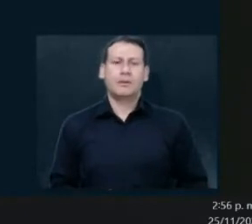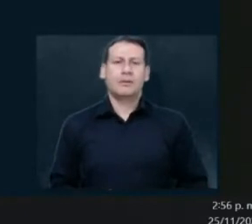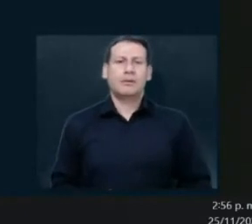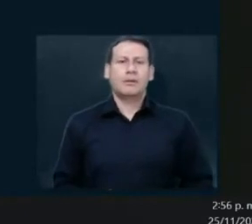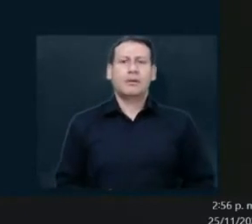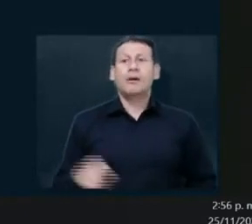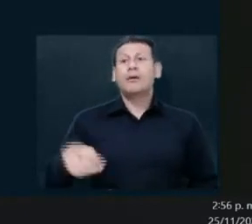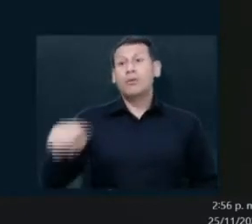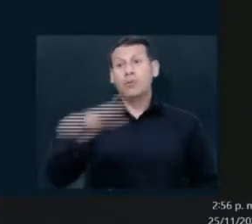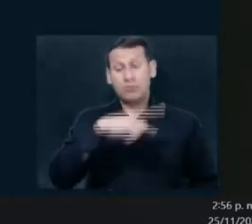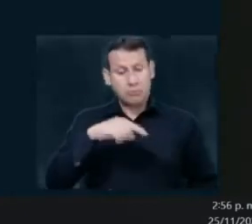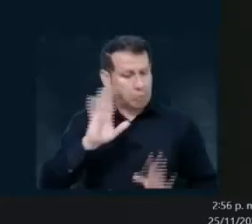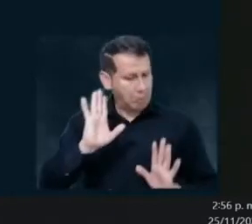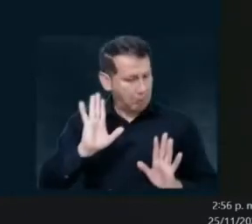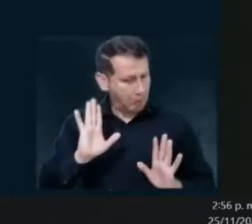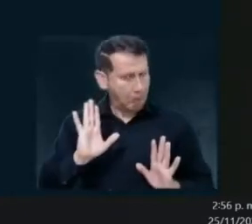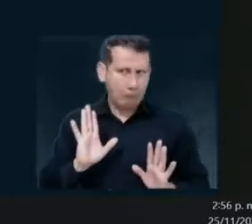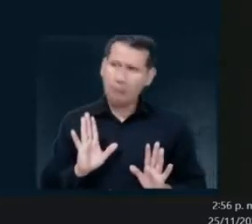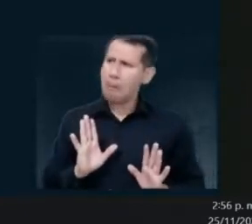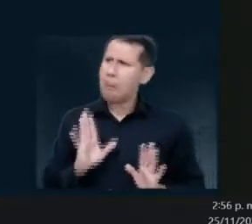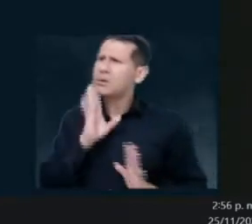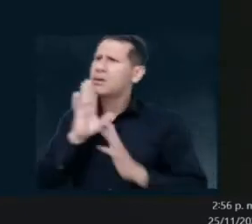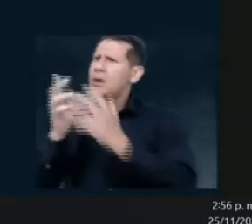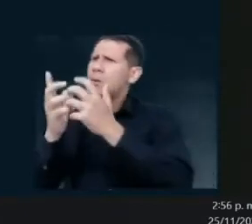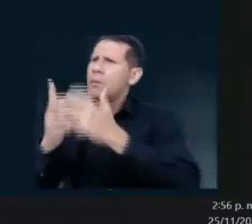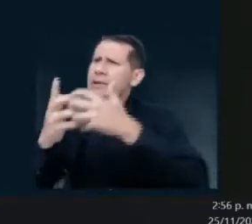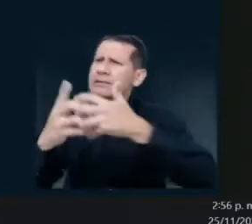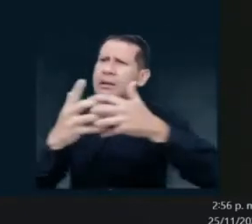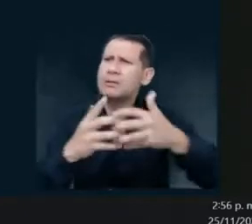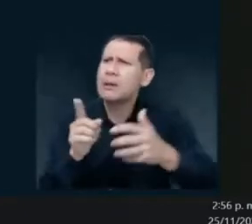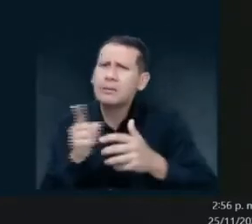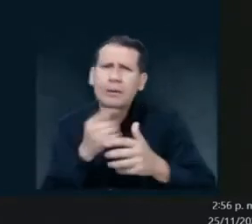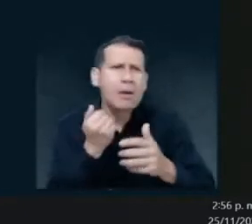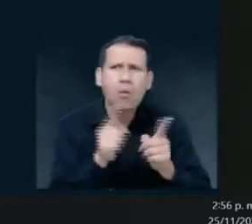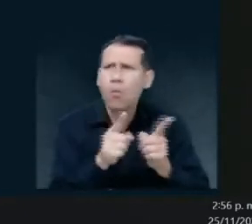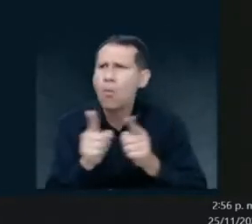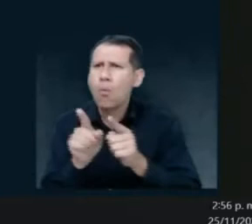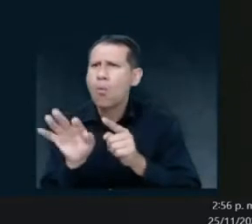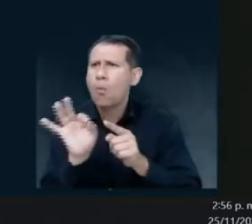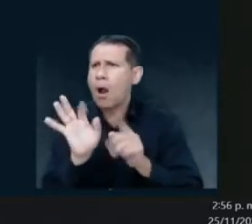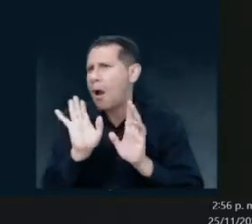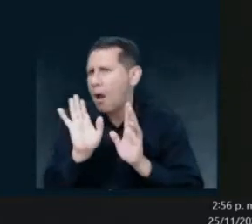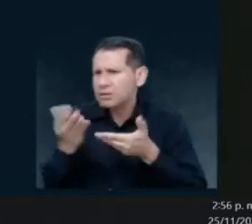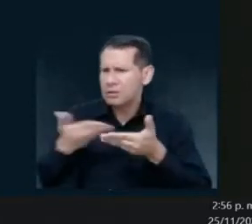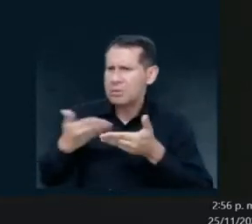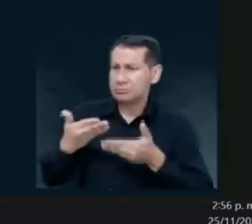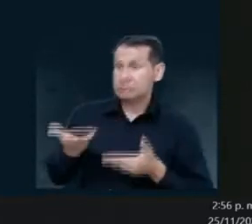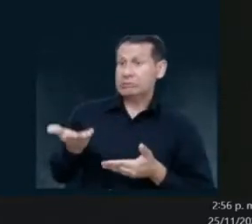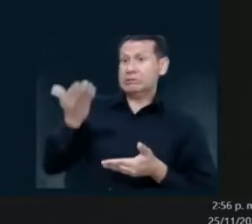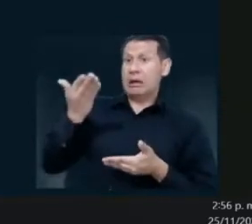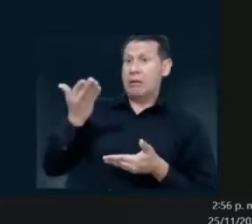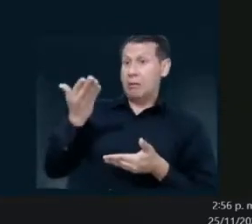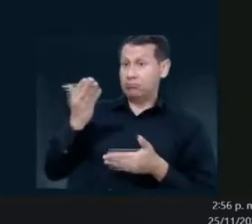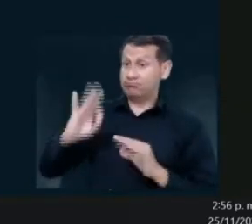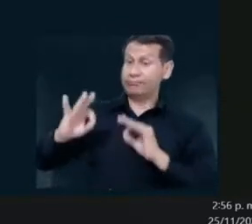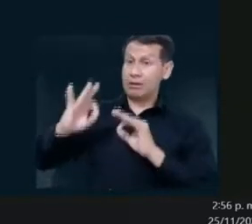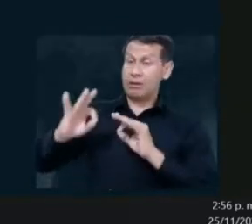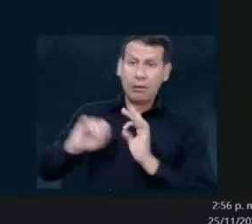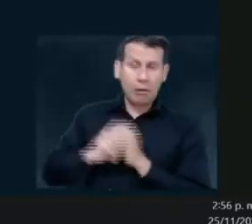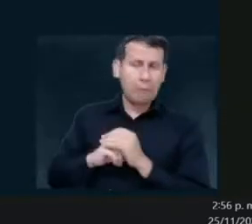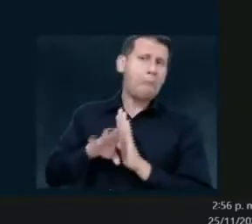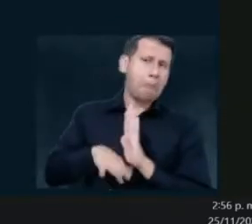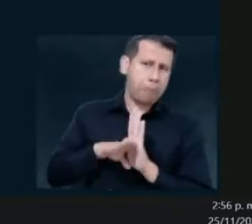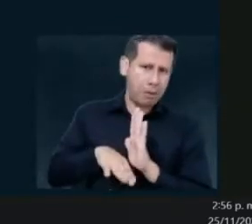companies and those who live in cities. We can select who is the supplier, who is the internet provider, and to